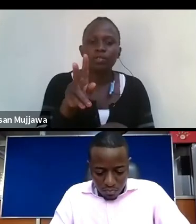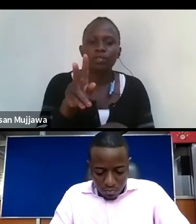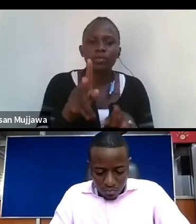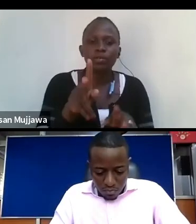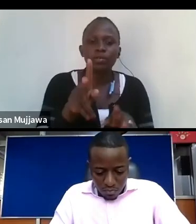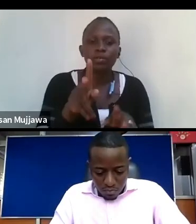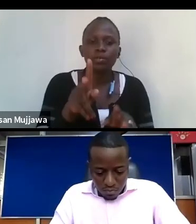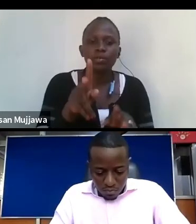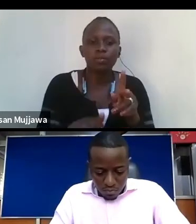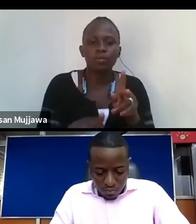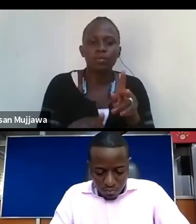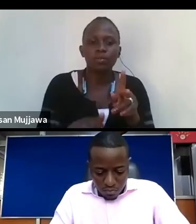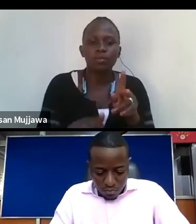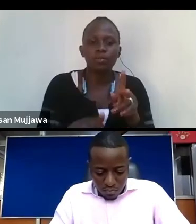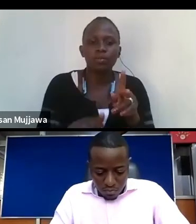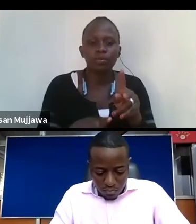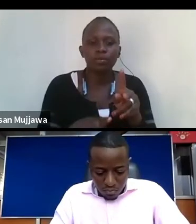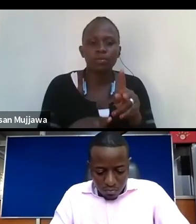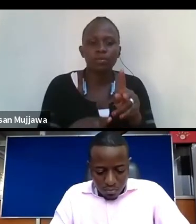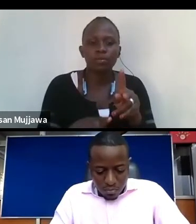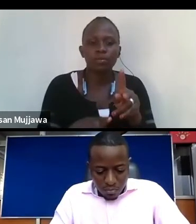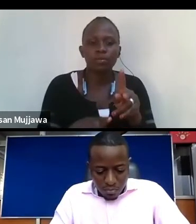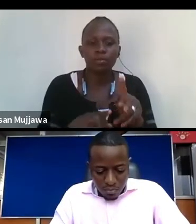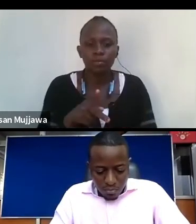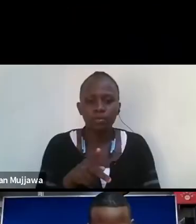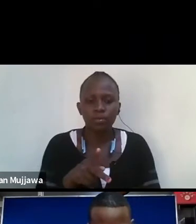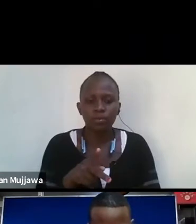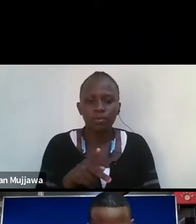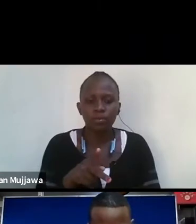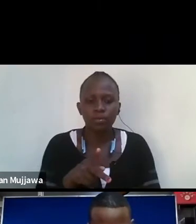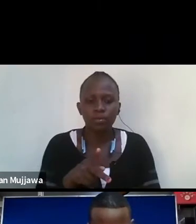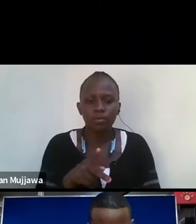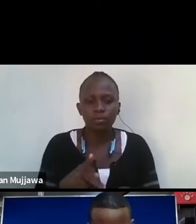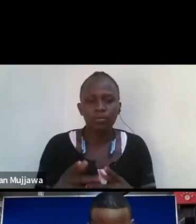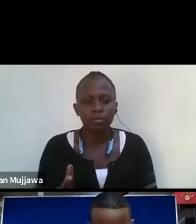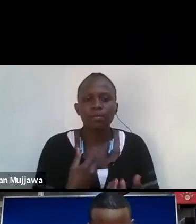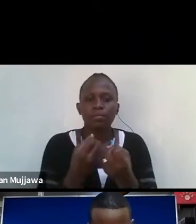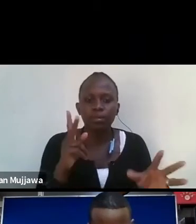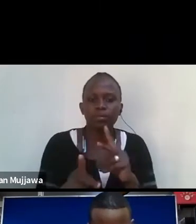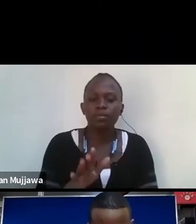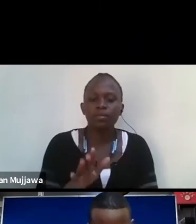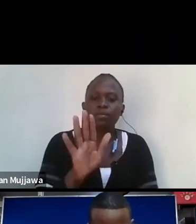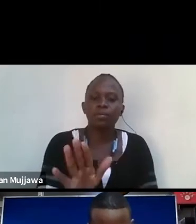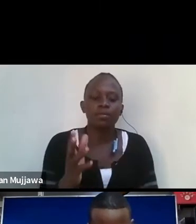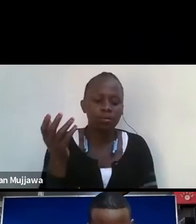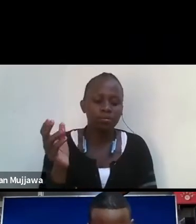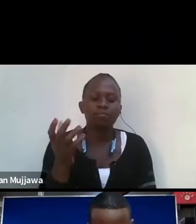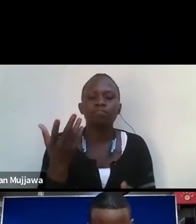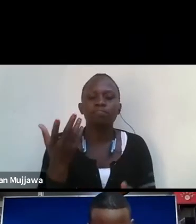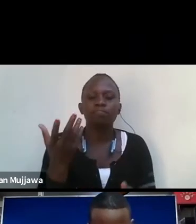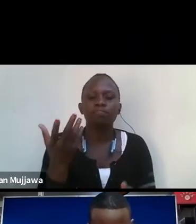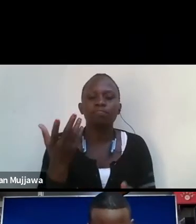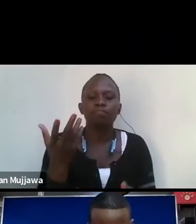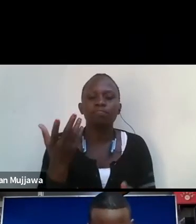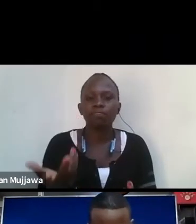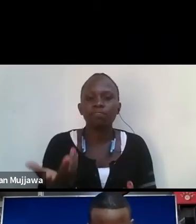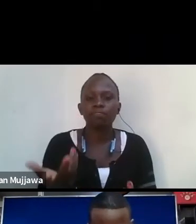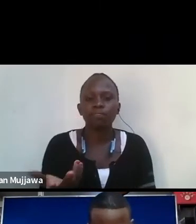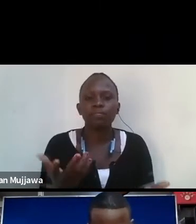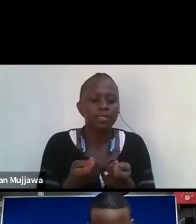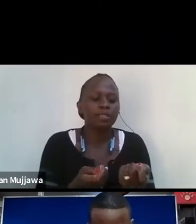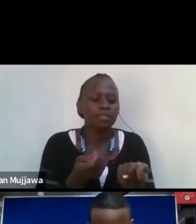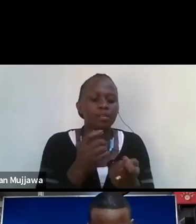I don't know. You tell us. What's that been like for you guys? Thanks very much, Ben. Sometimes people make a lot of joke